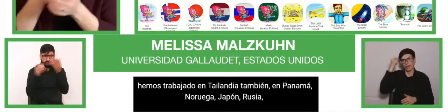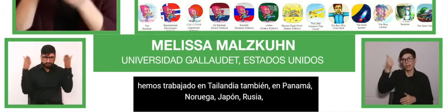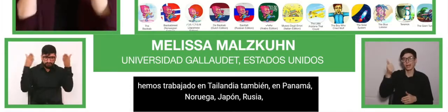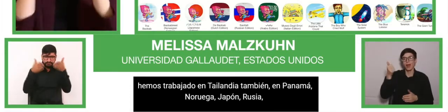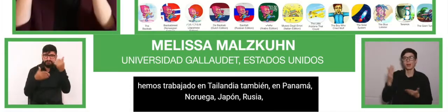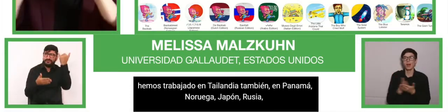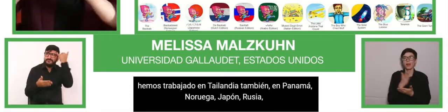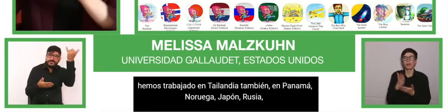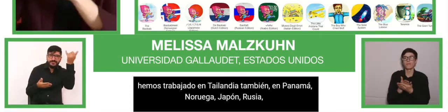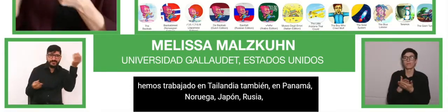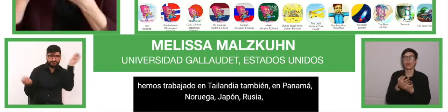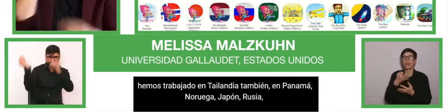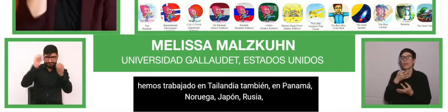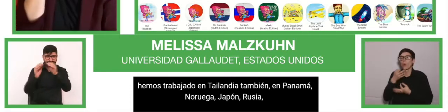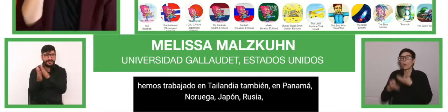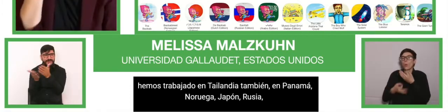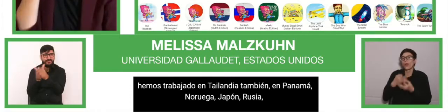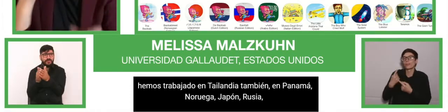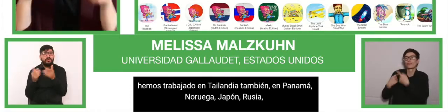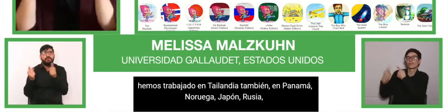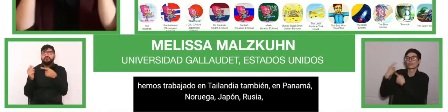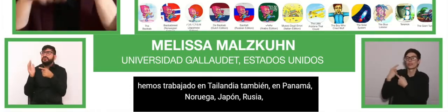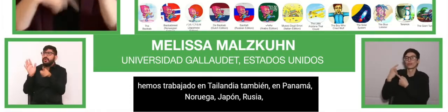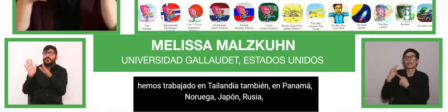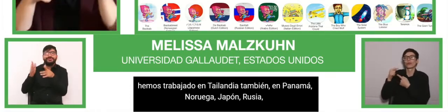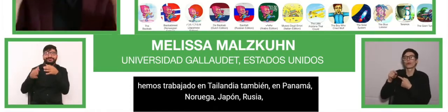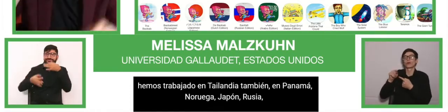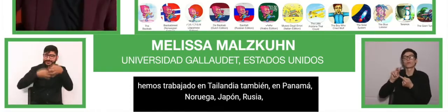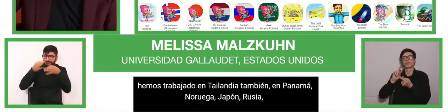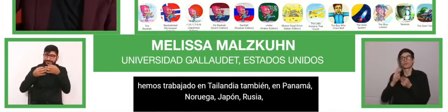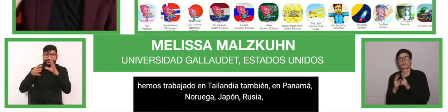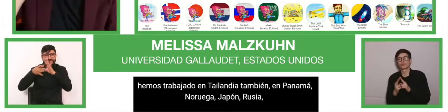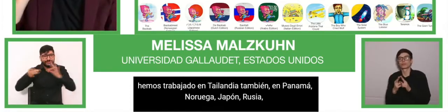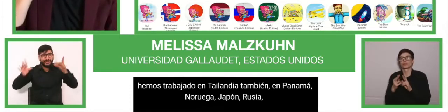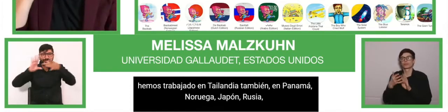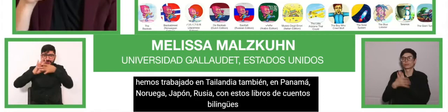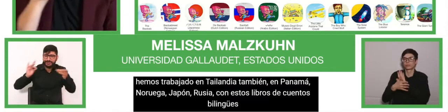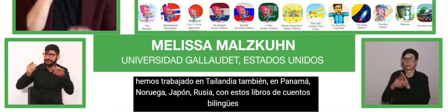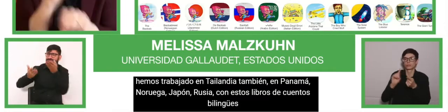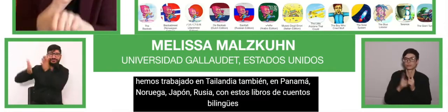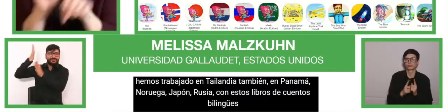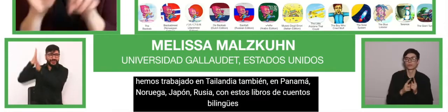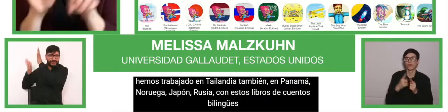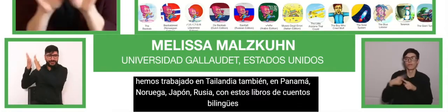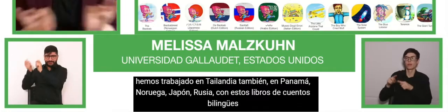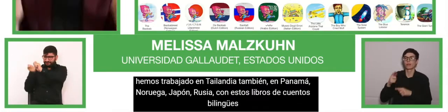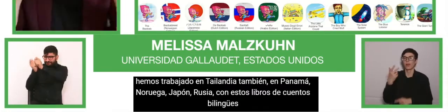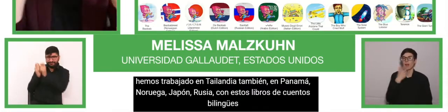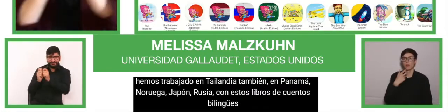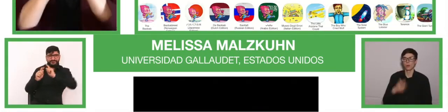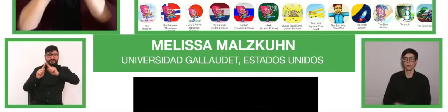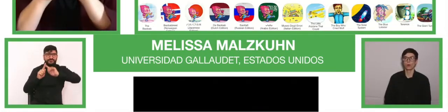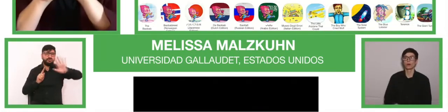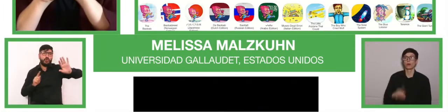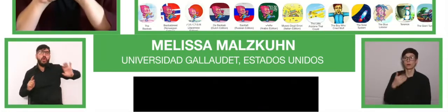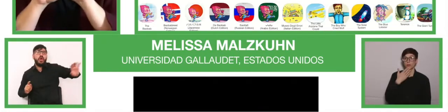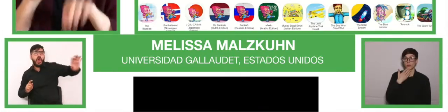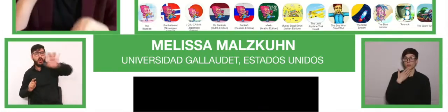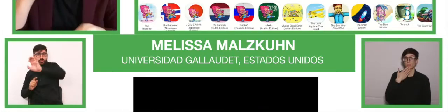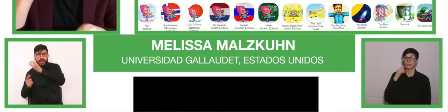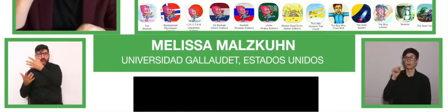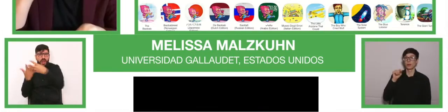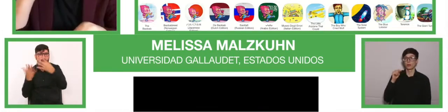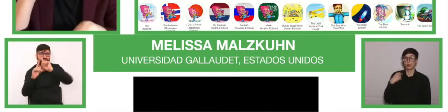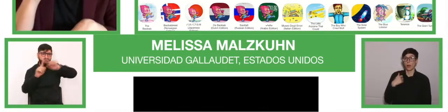Now, this takes a foundation of funding, also engaging the community that understands the importance